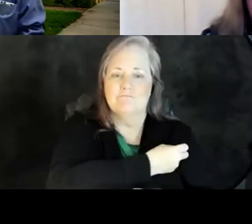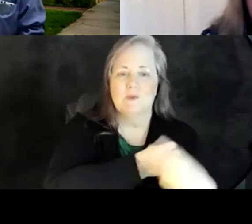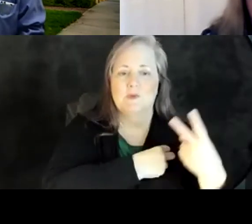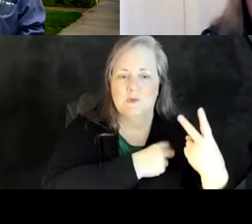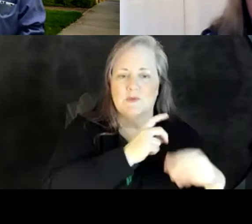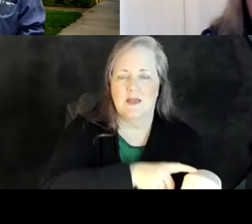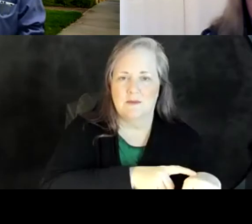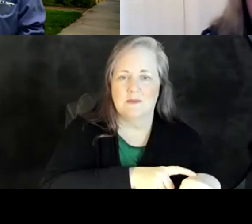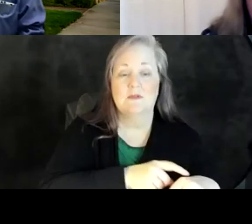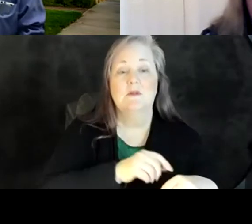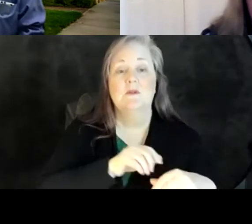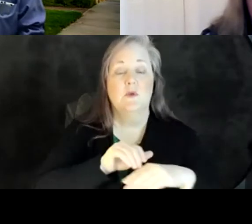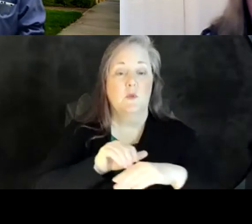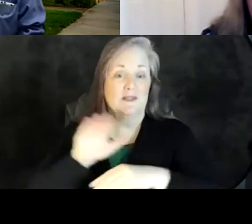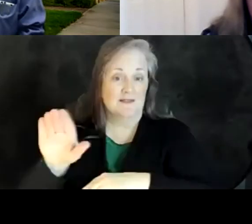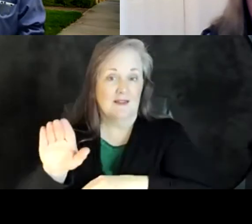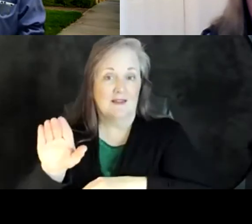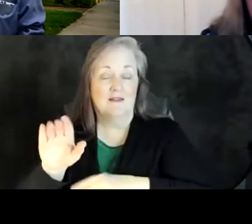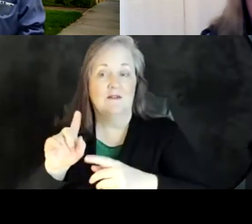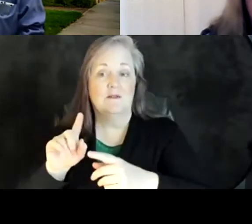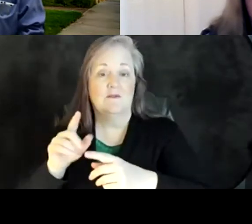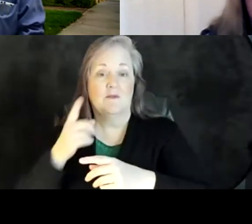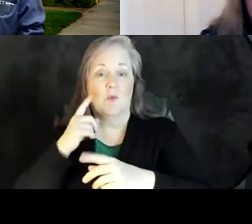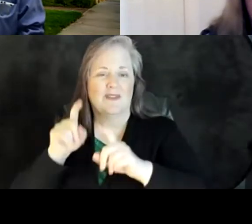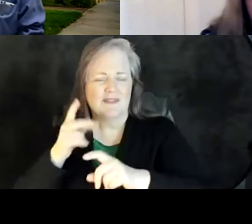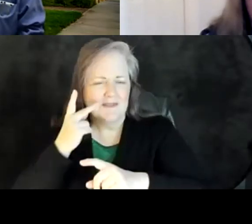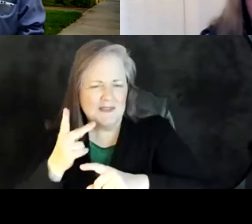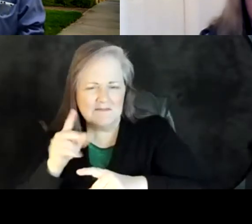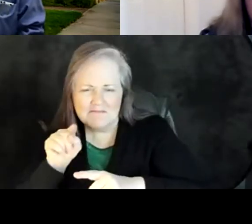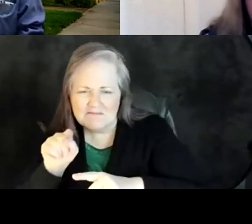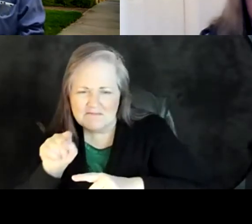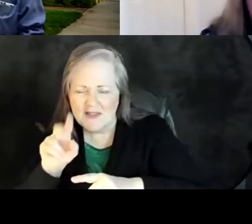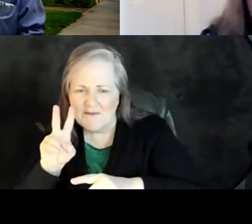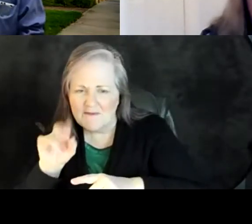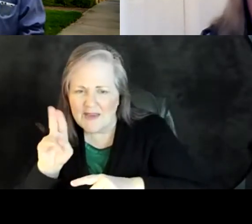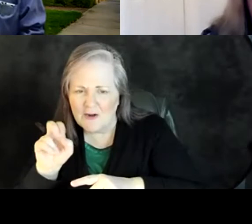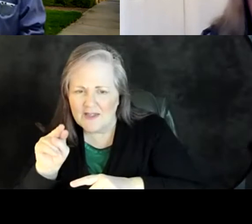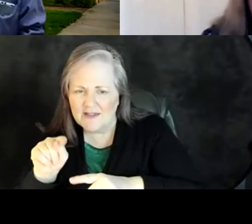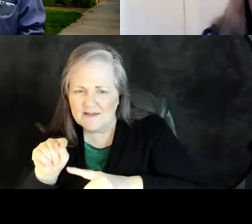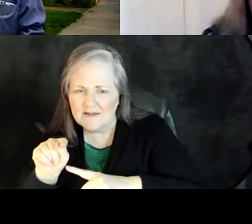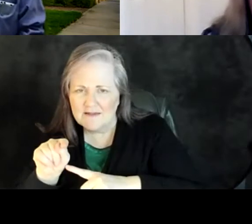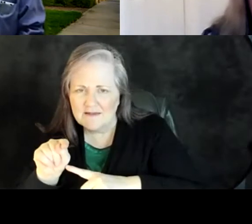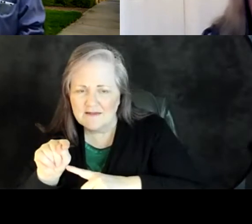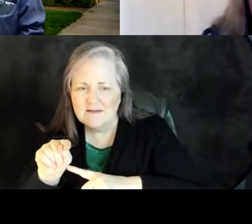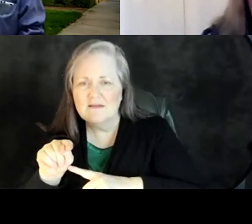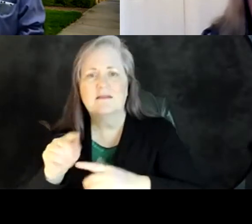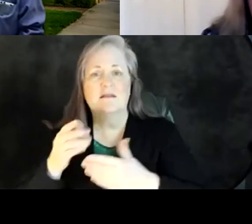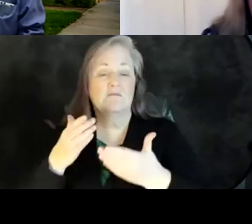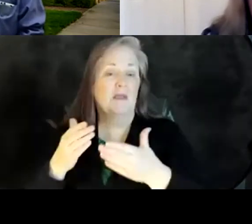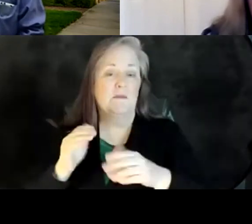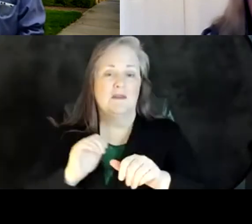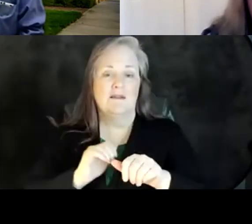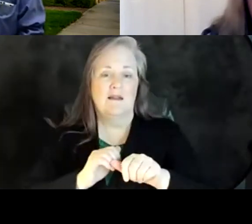And we've sent those off to get tested to look and see whether they are variants that had avoided